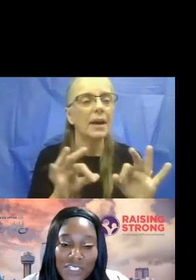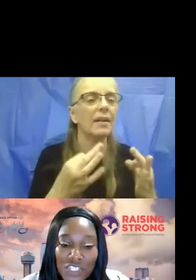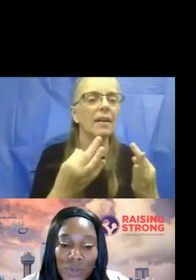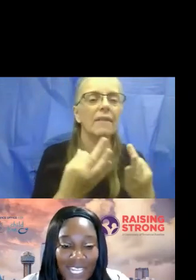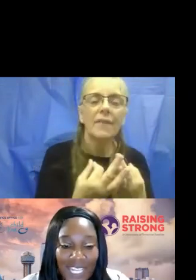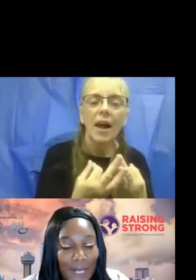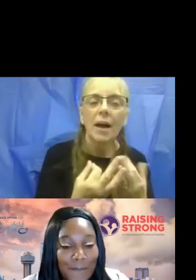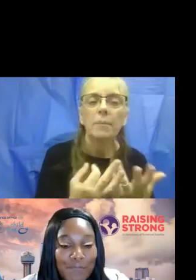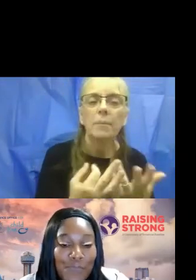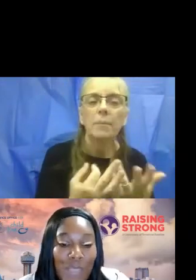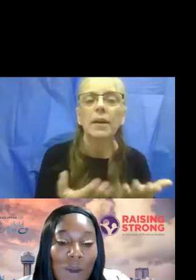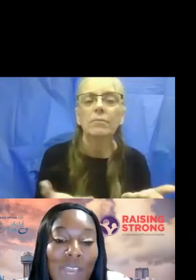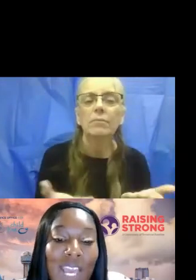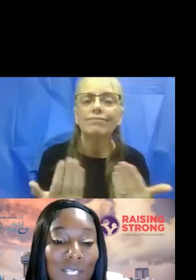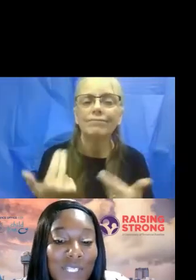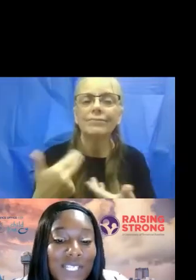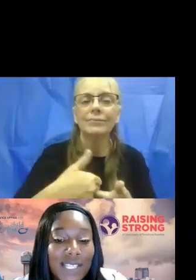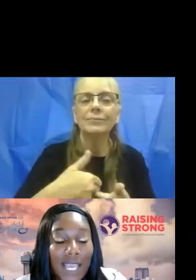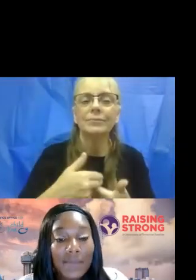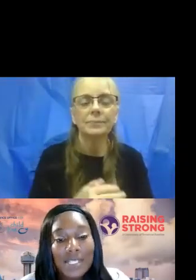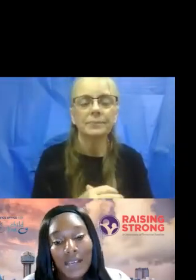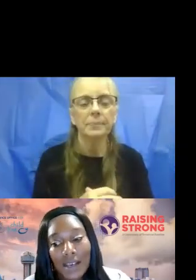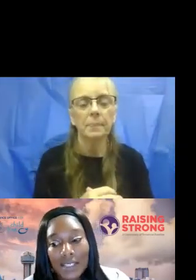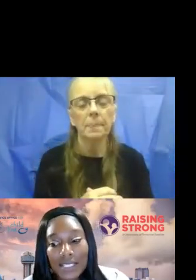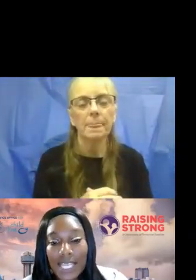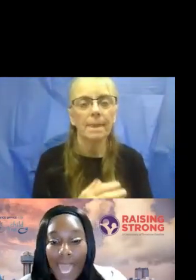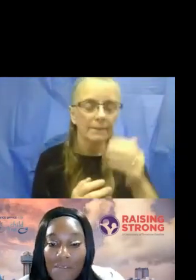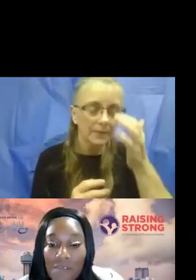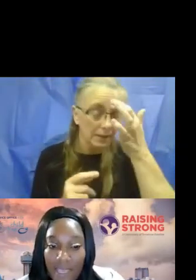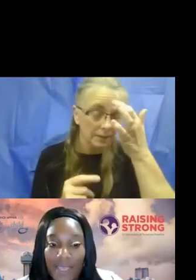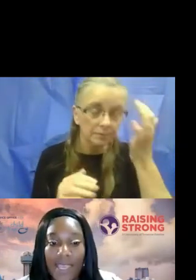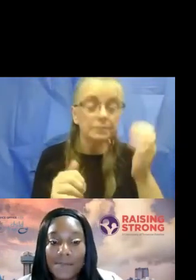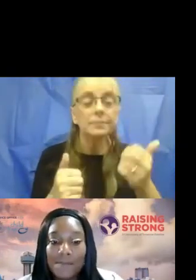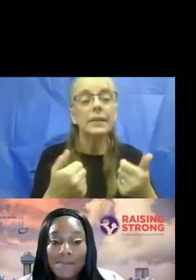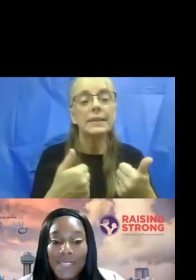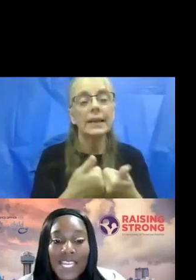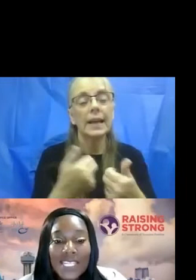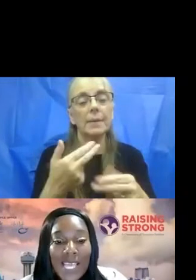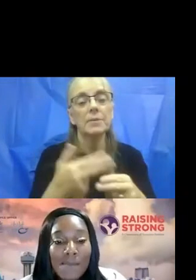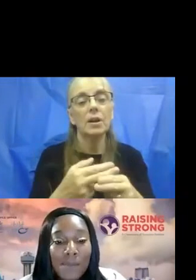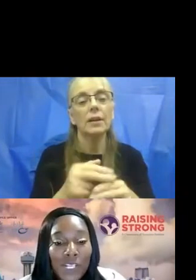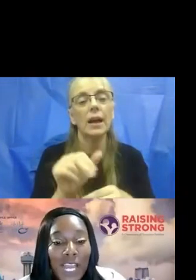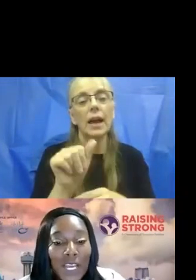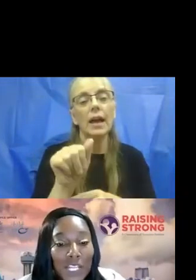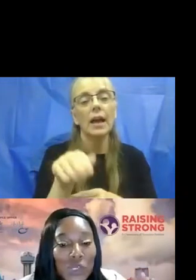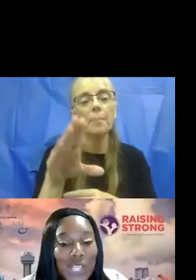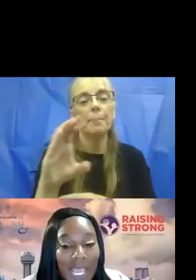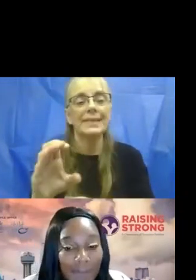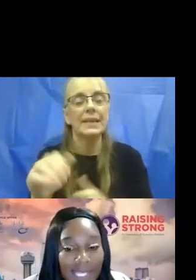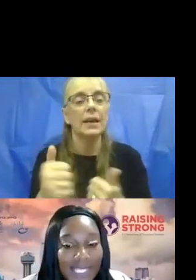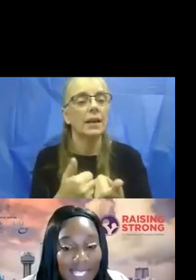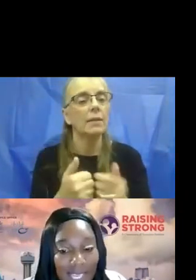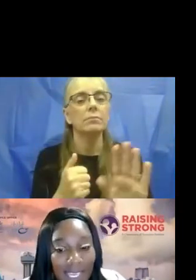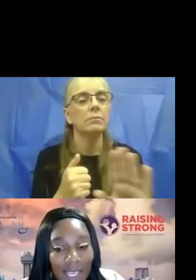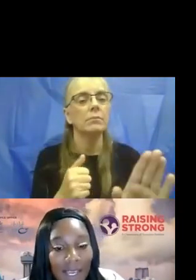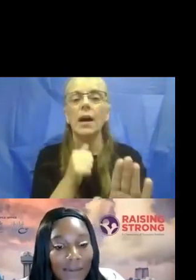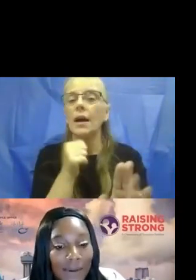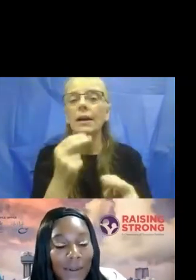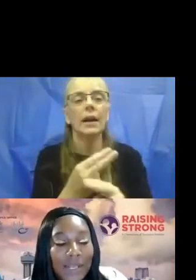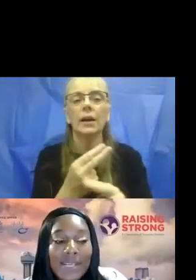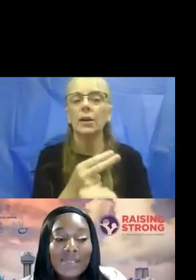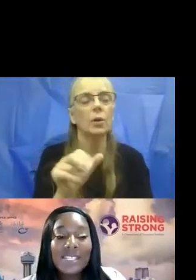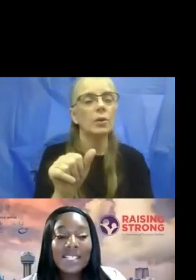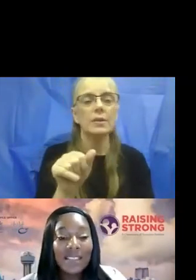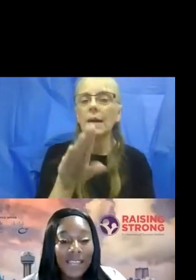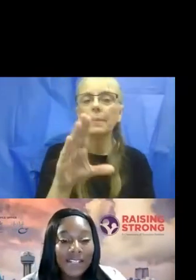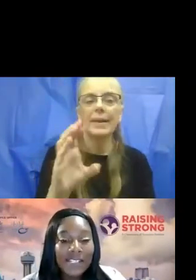for you to join in. Okay, so this game is called the alphabet game. Except we're not going to use ABC. We're